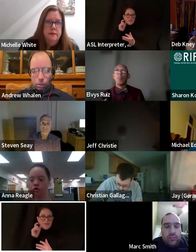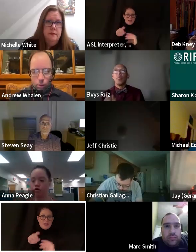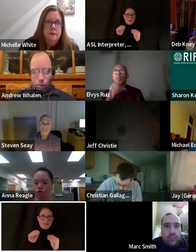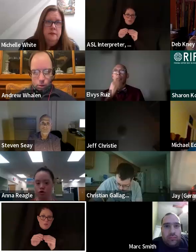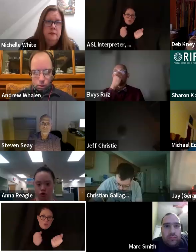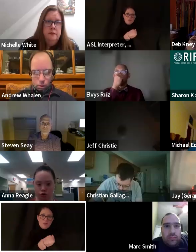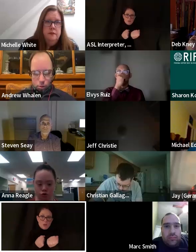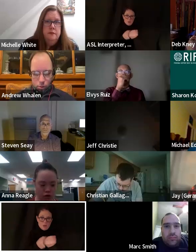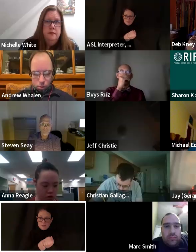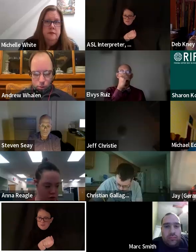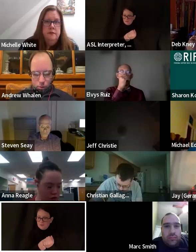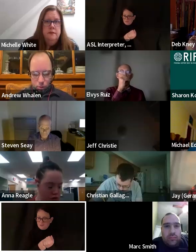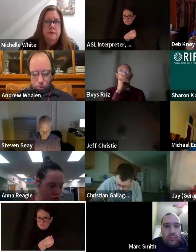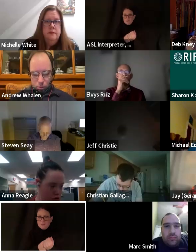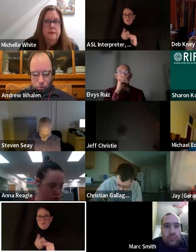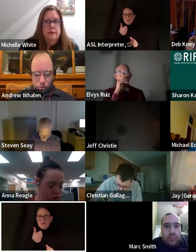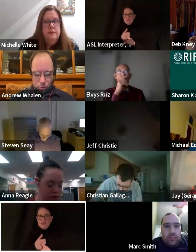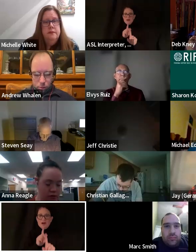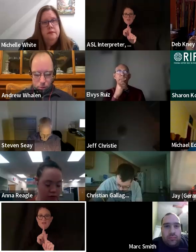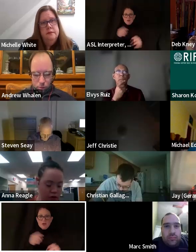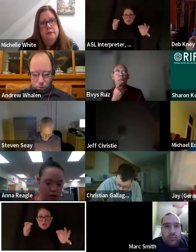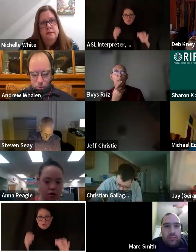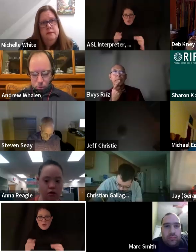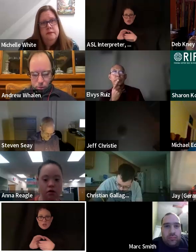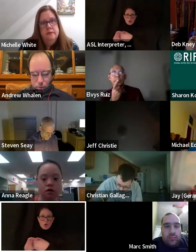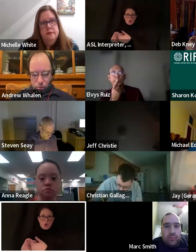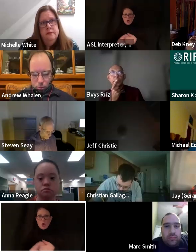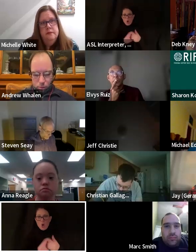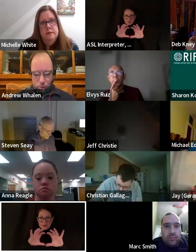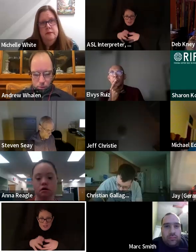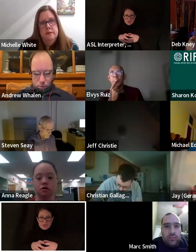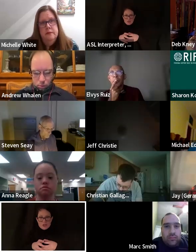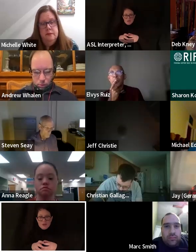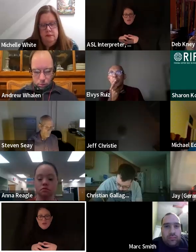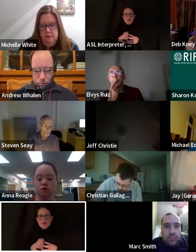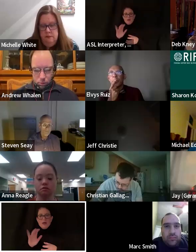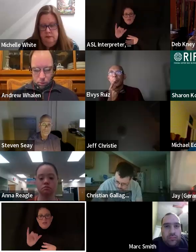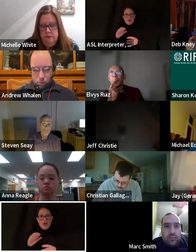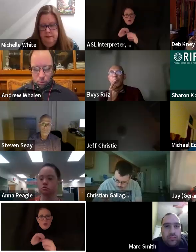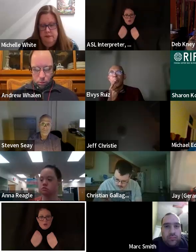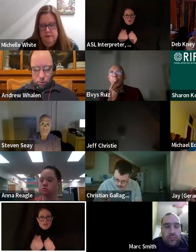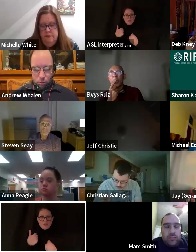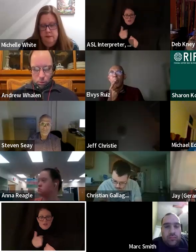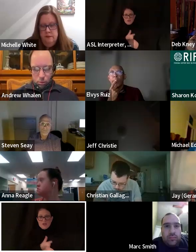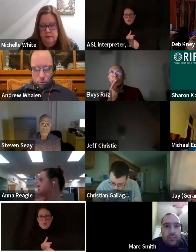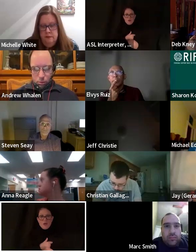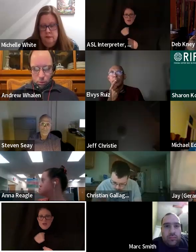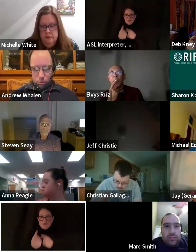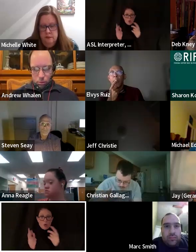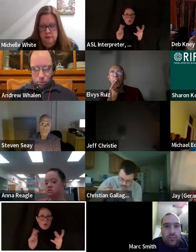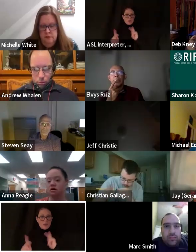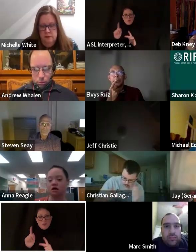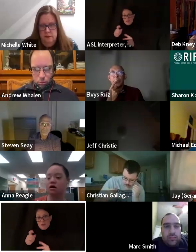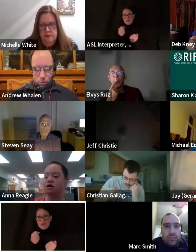additional support. The Self-Direct Coalition is the organization who we really have told people if they